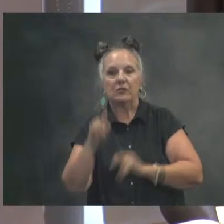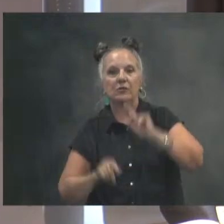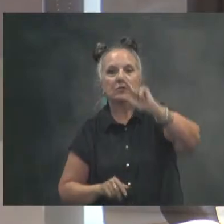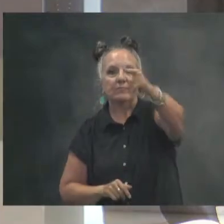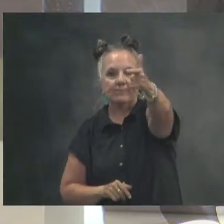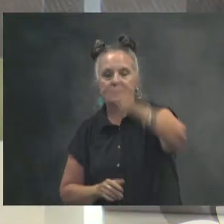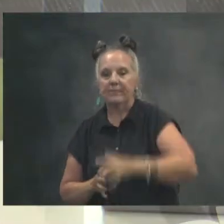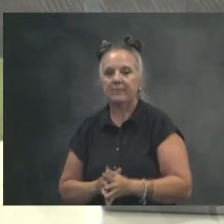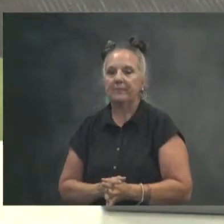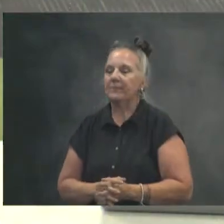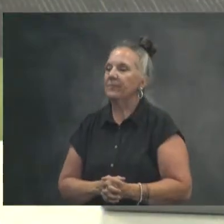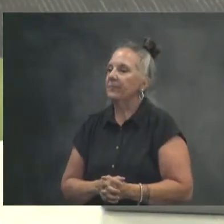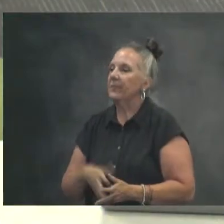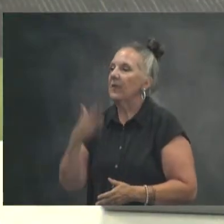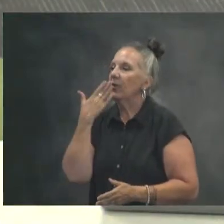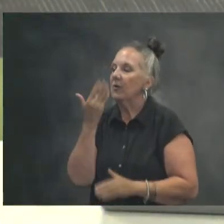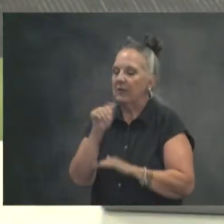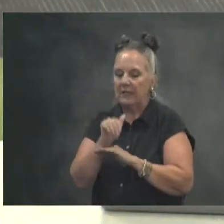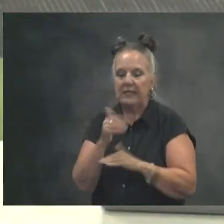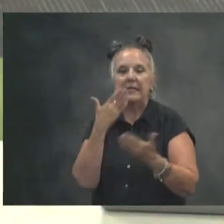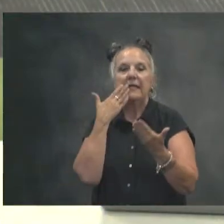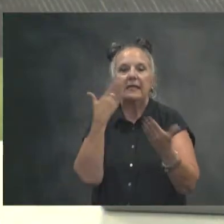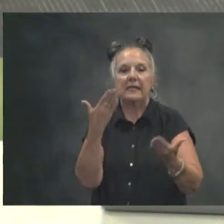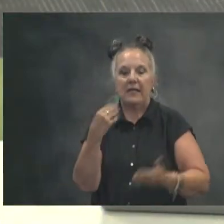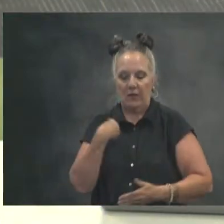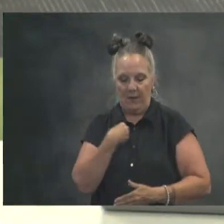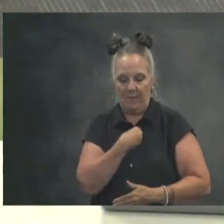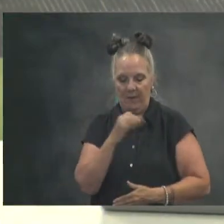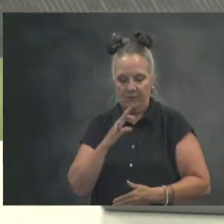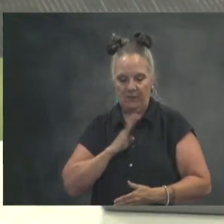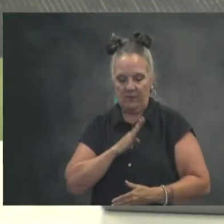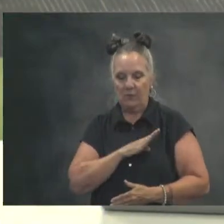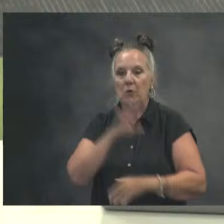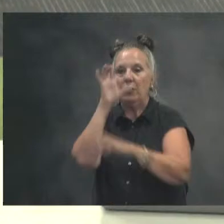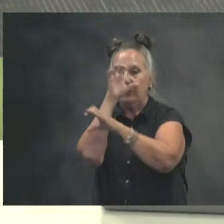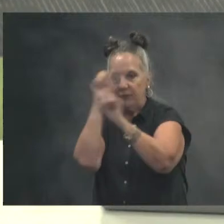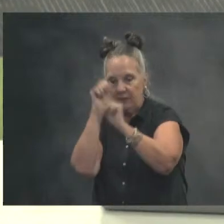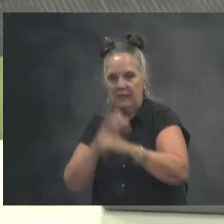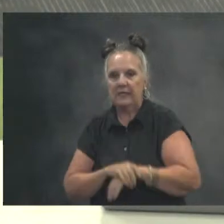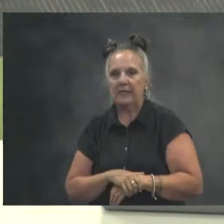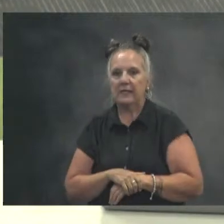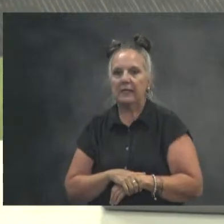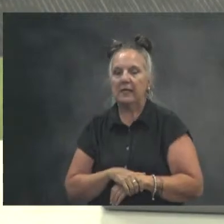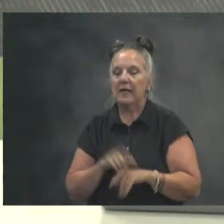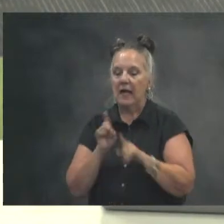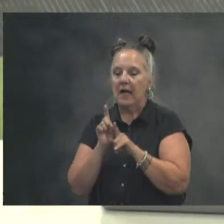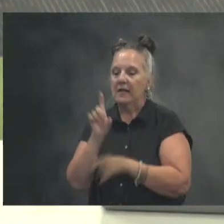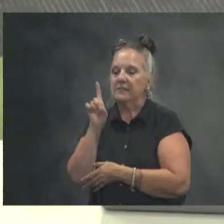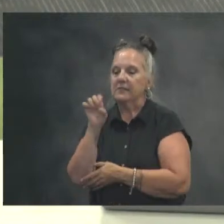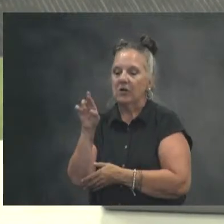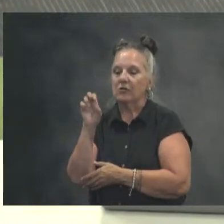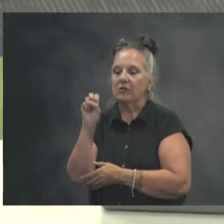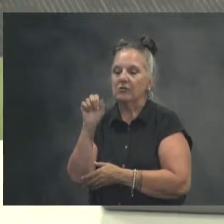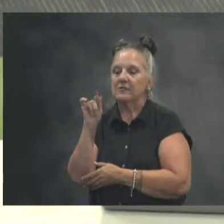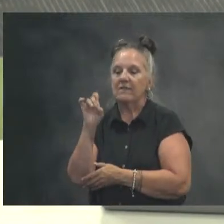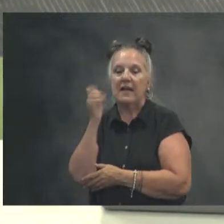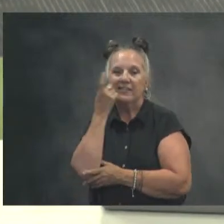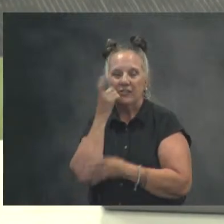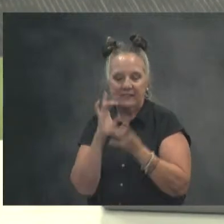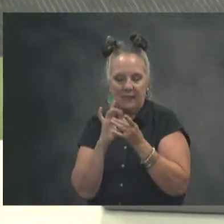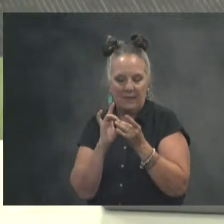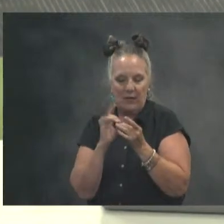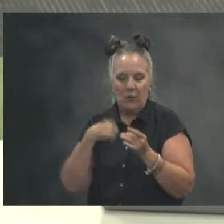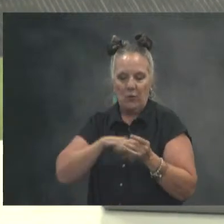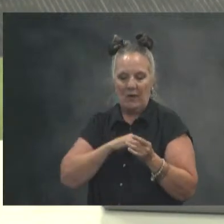Thank you. Good evening, President Williams, members of the board, and Dr. Savine. As Dr. Savine just mentioned, we've had discussion over the last